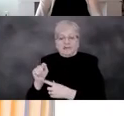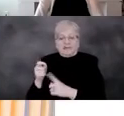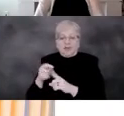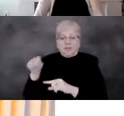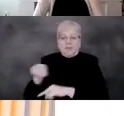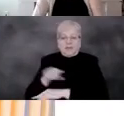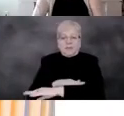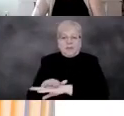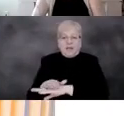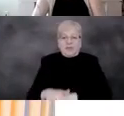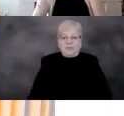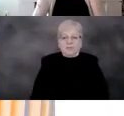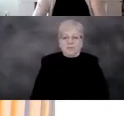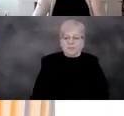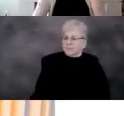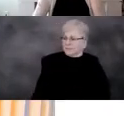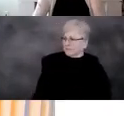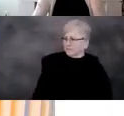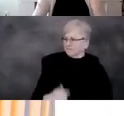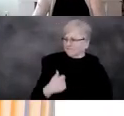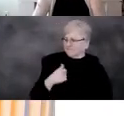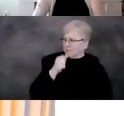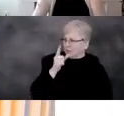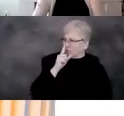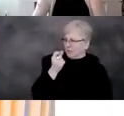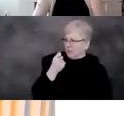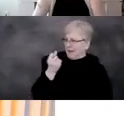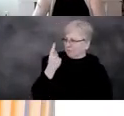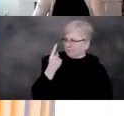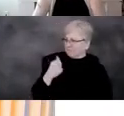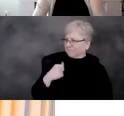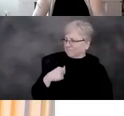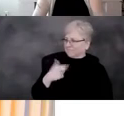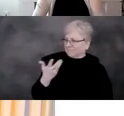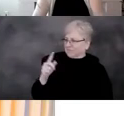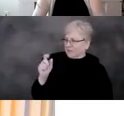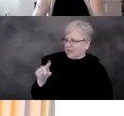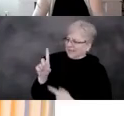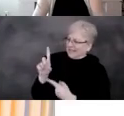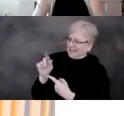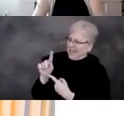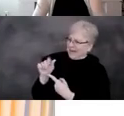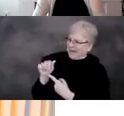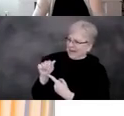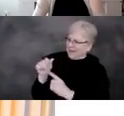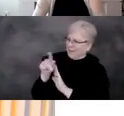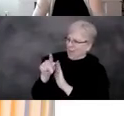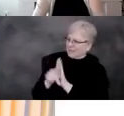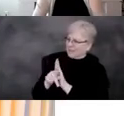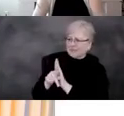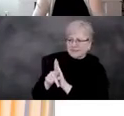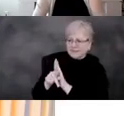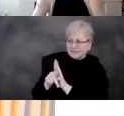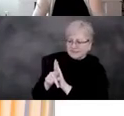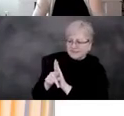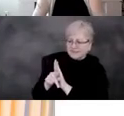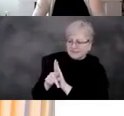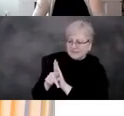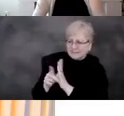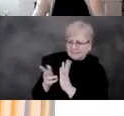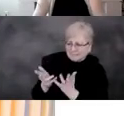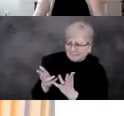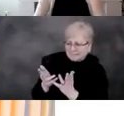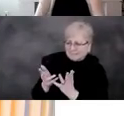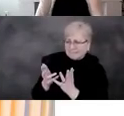I'm not, I'm not sure I quite understand the, the question about data policy because I don't anticipate that